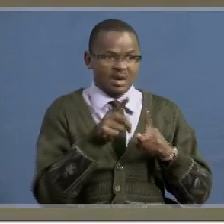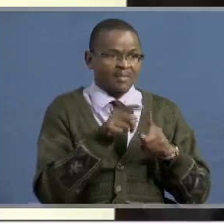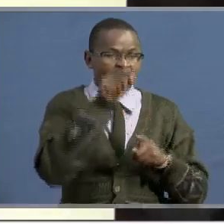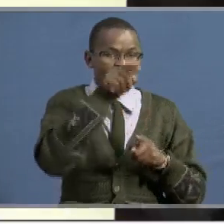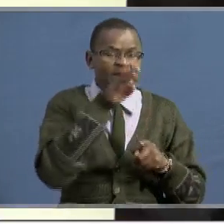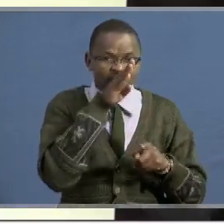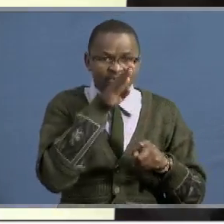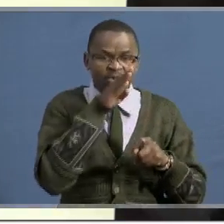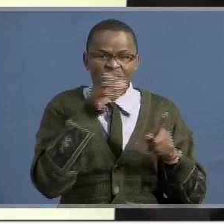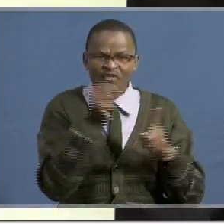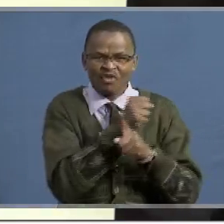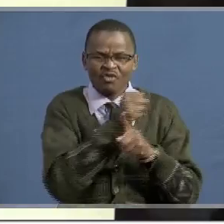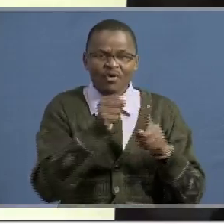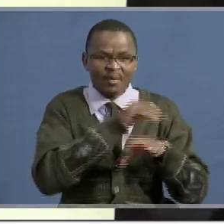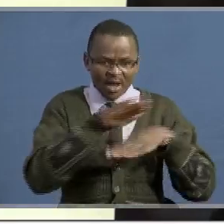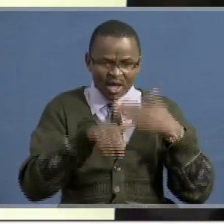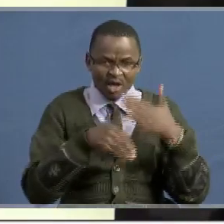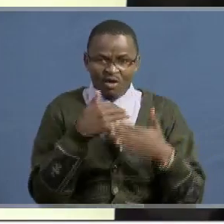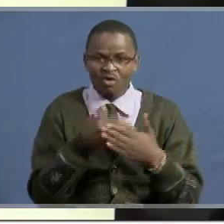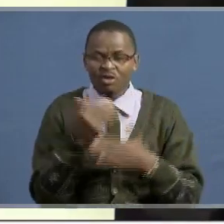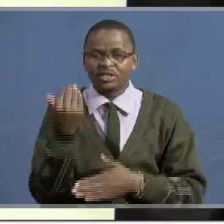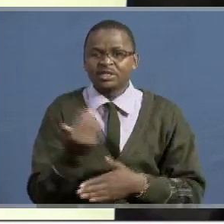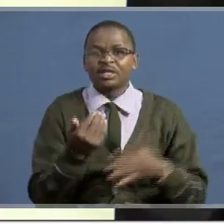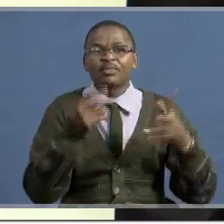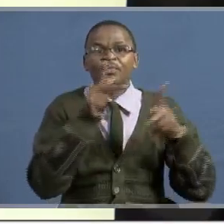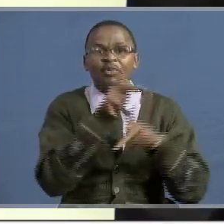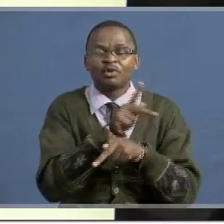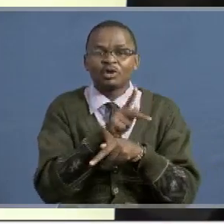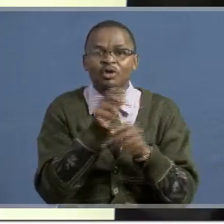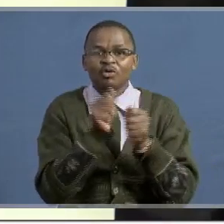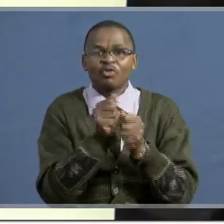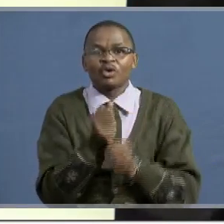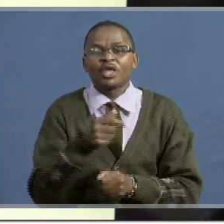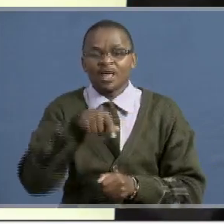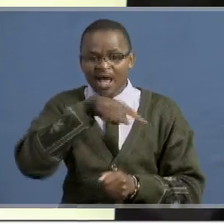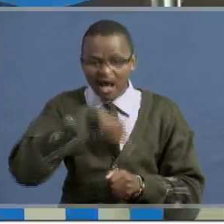be fought by everyone, and child protection starts with you.